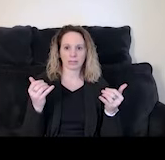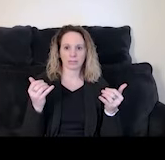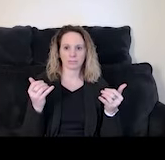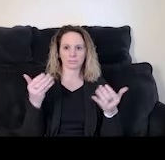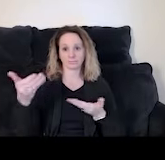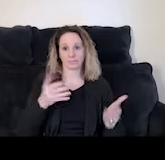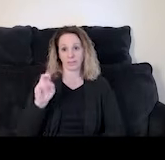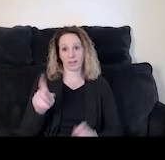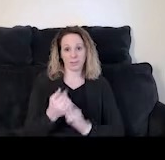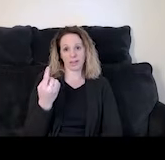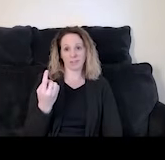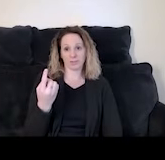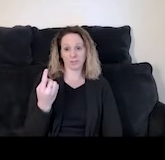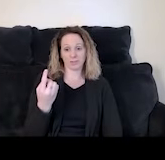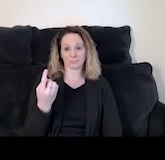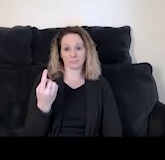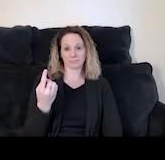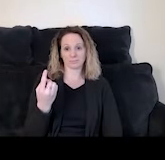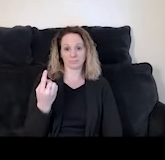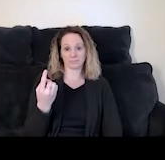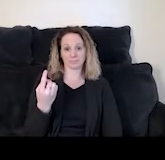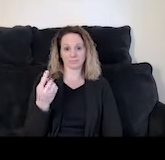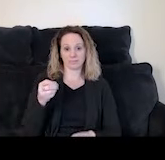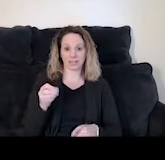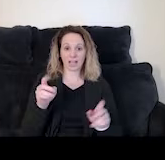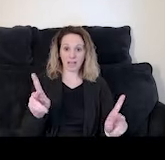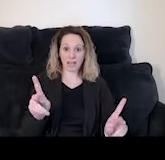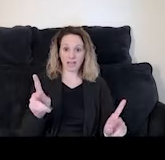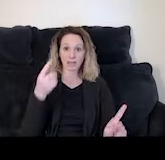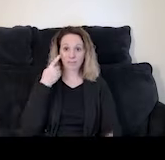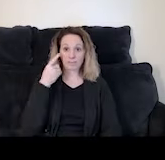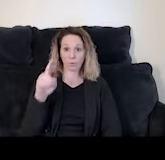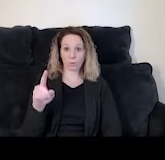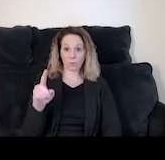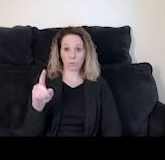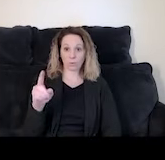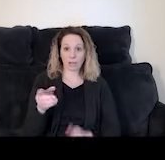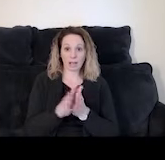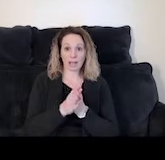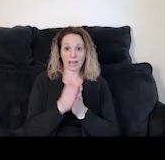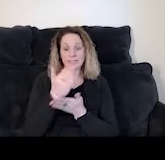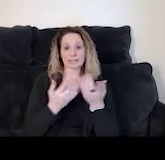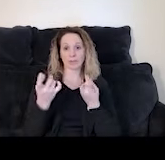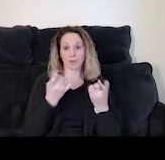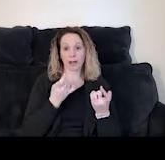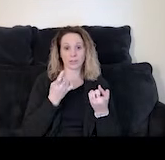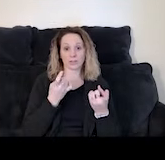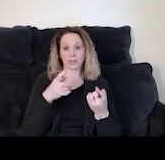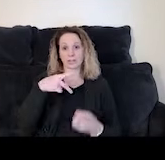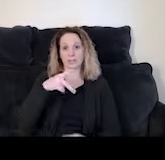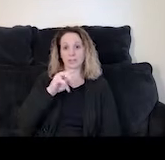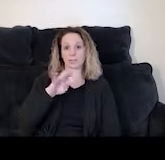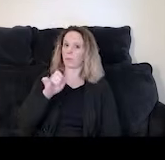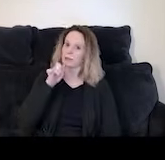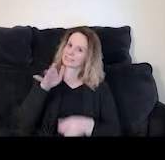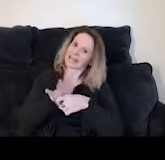welcome back, everybody. I wanted to give you the opportunity to ask some questions in the portal. We're really out of time,